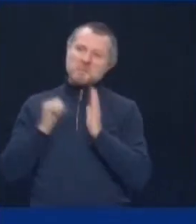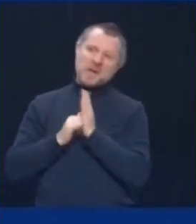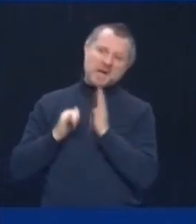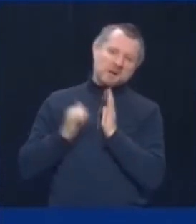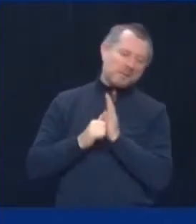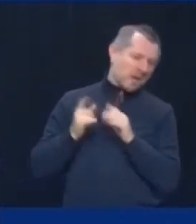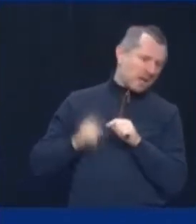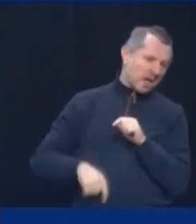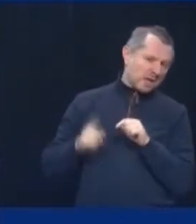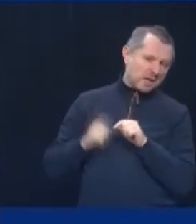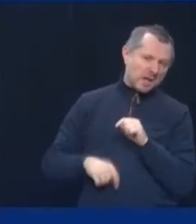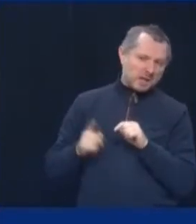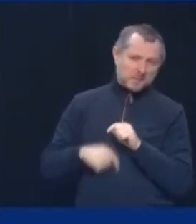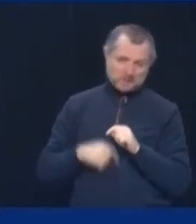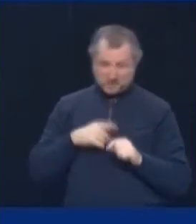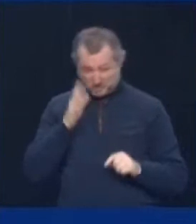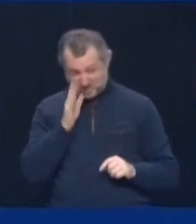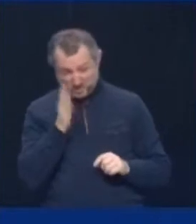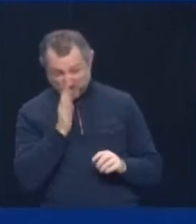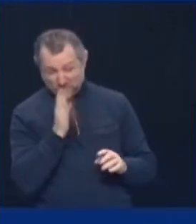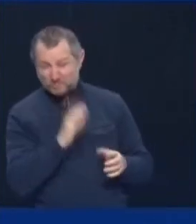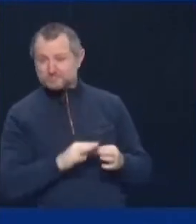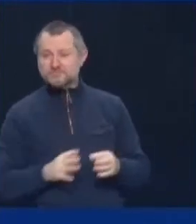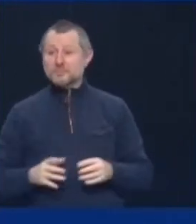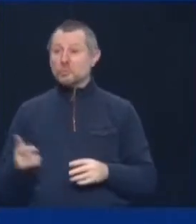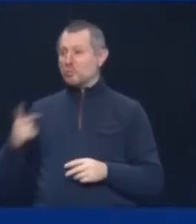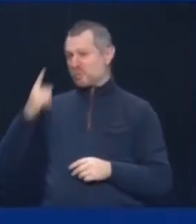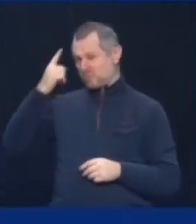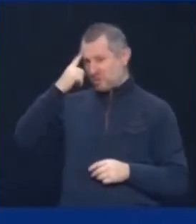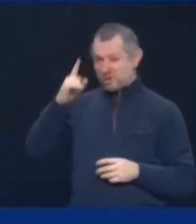have a population react as responsibly.